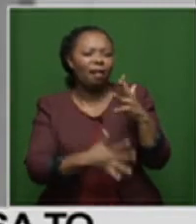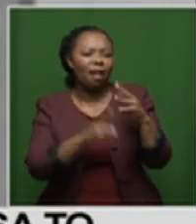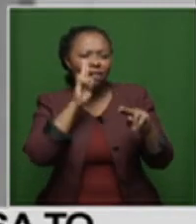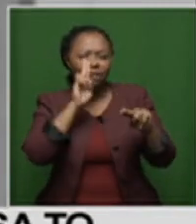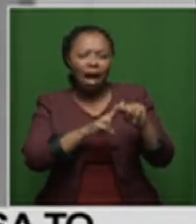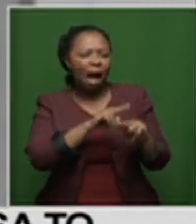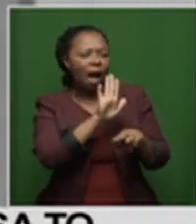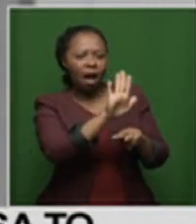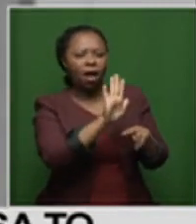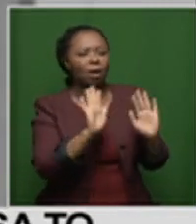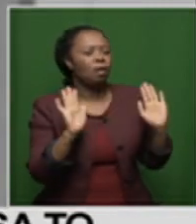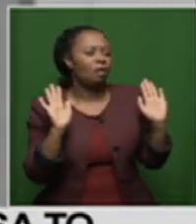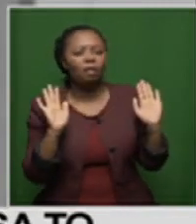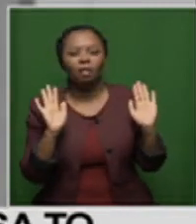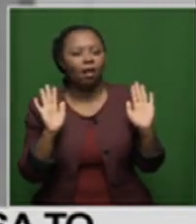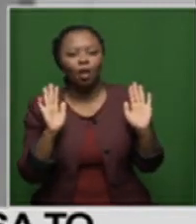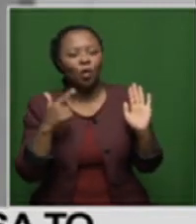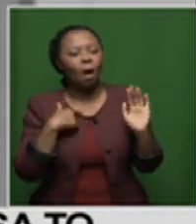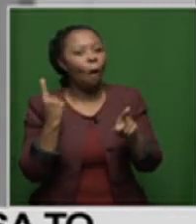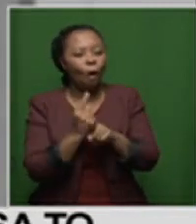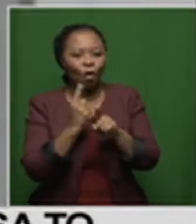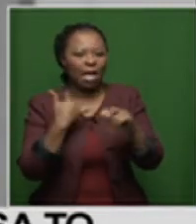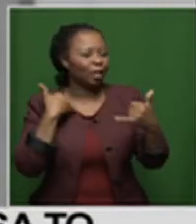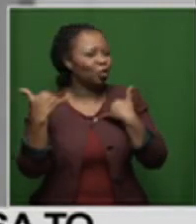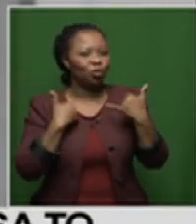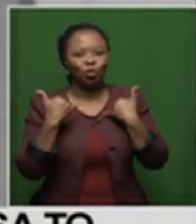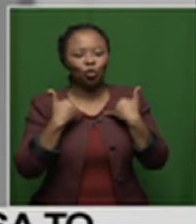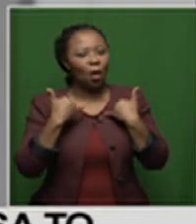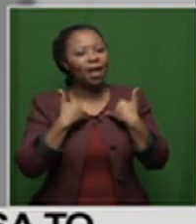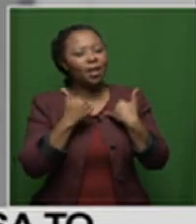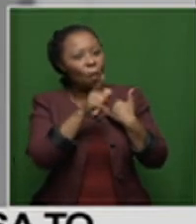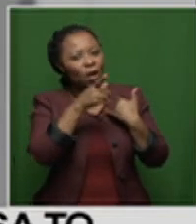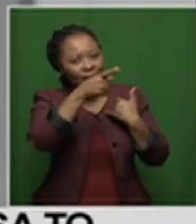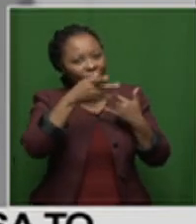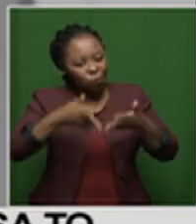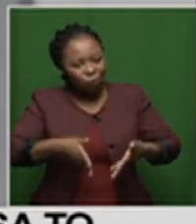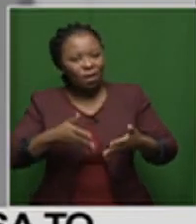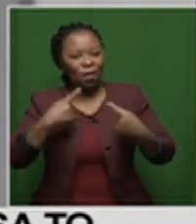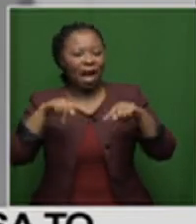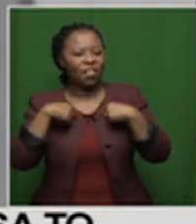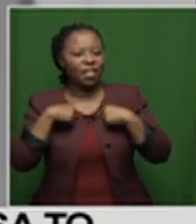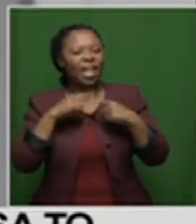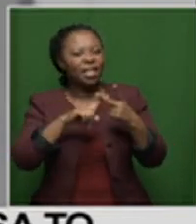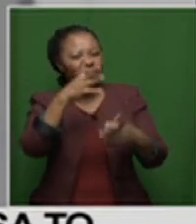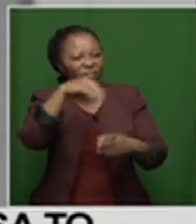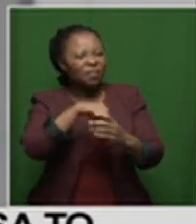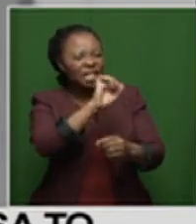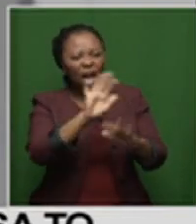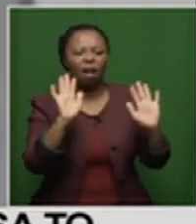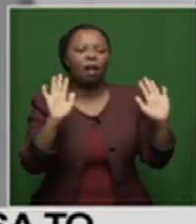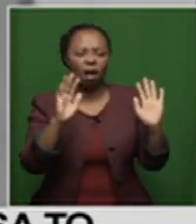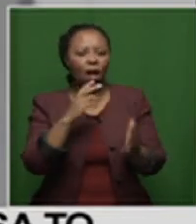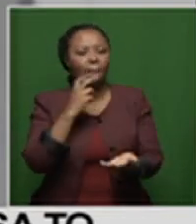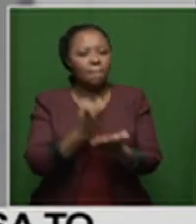just, you know, absolutely, that's what we really enjoyed, having him around. And his contribution was just amazing. And as